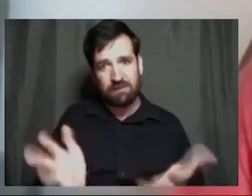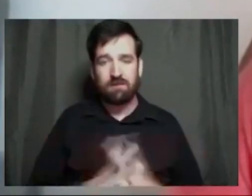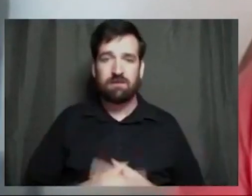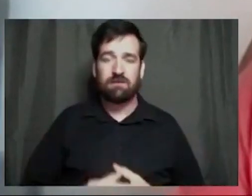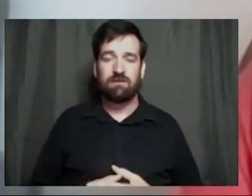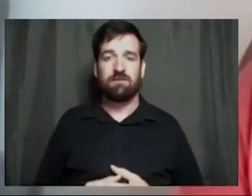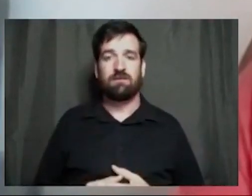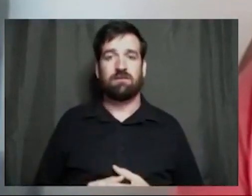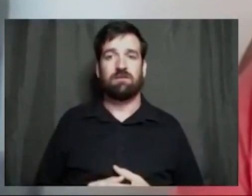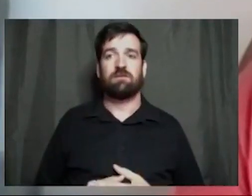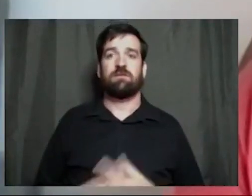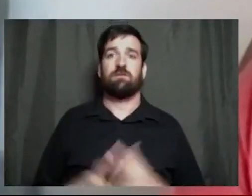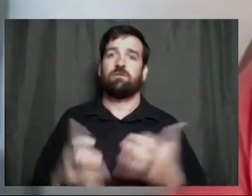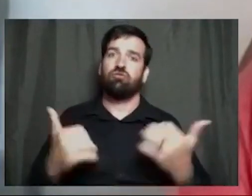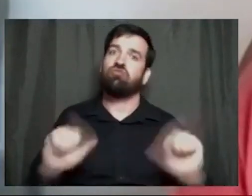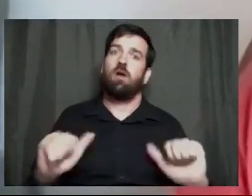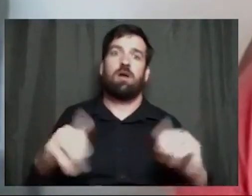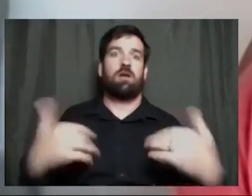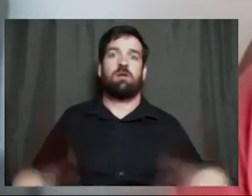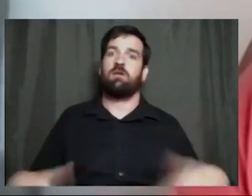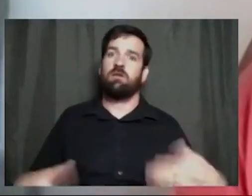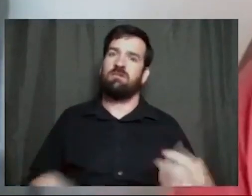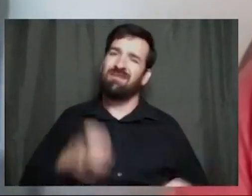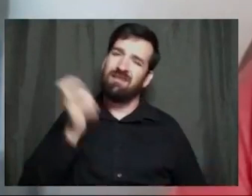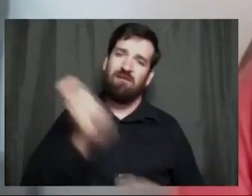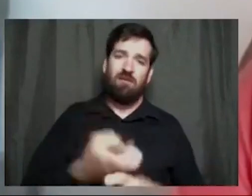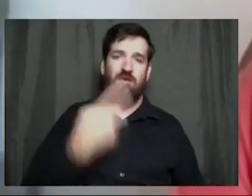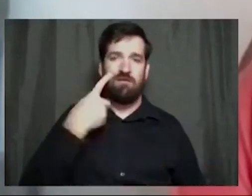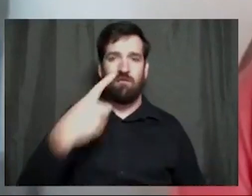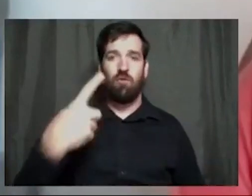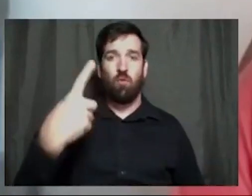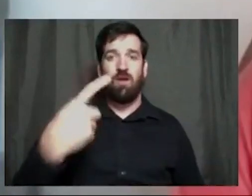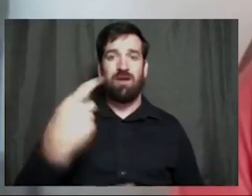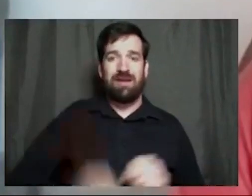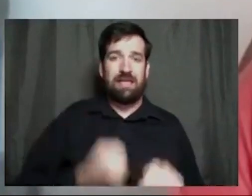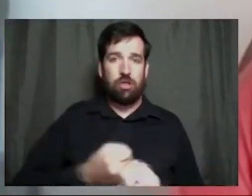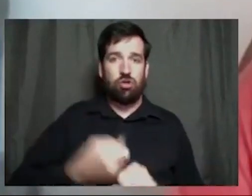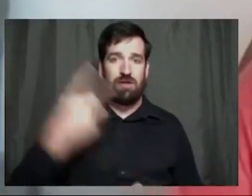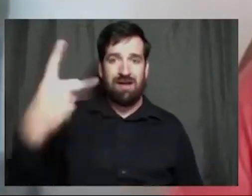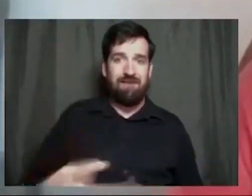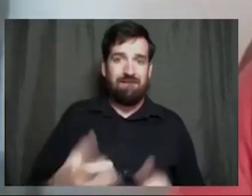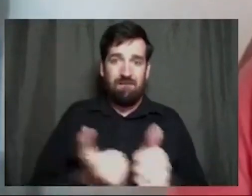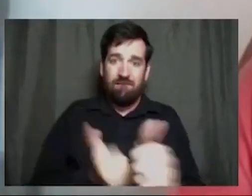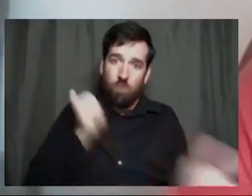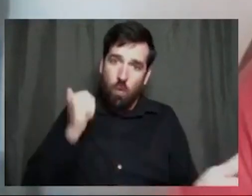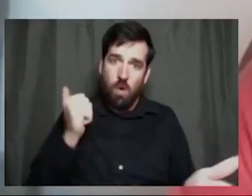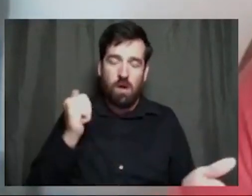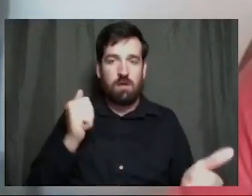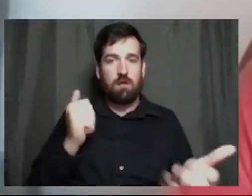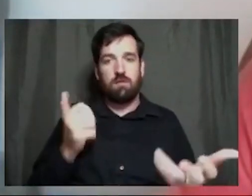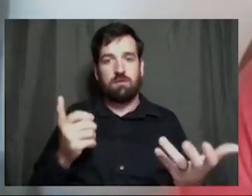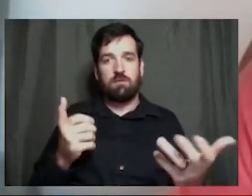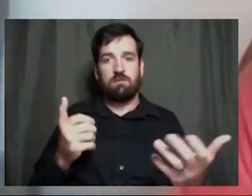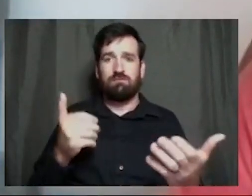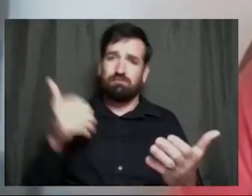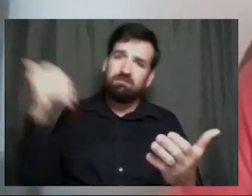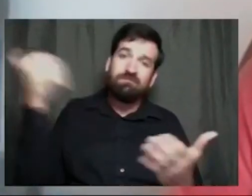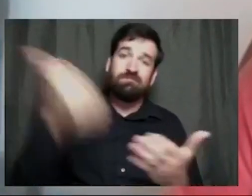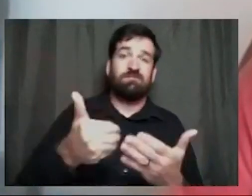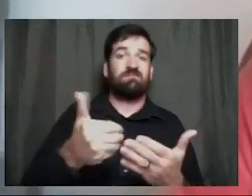After trying so hard for 18 months to keep this virus away from her and being so close to a pediatric